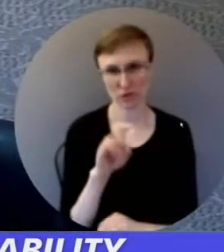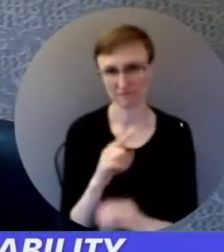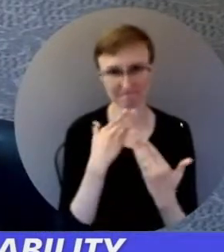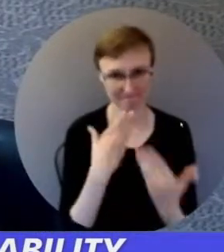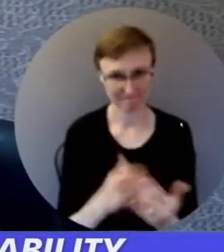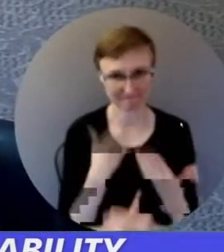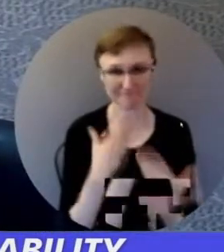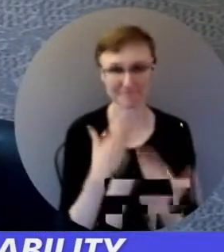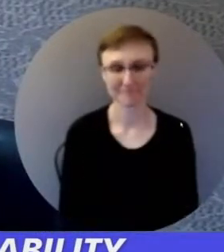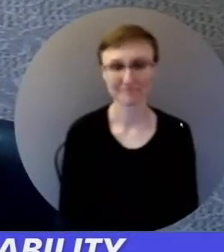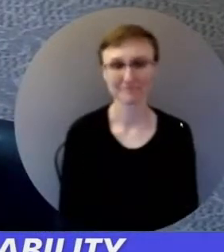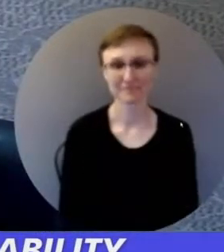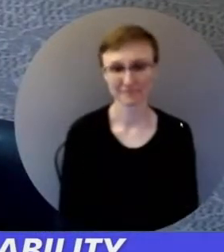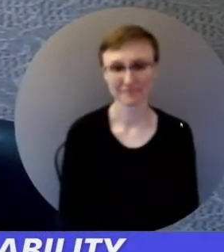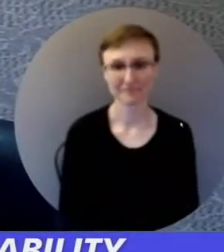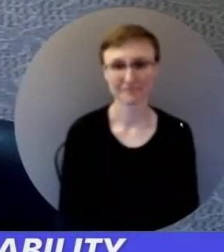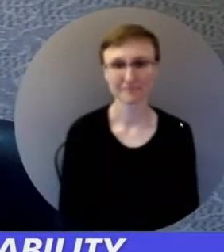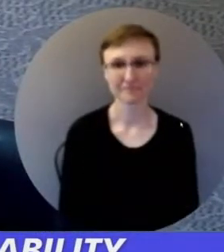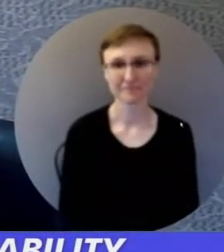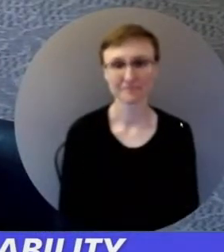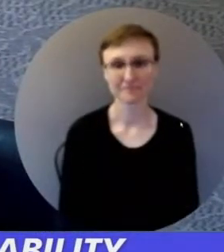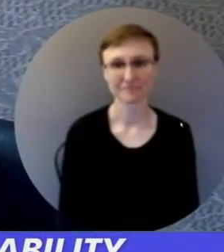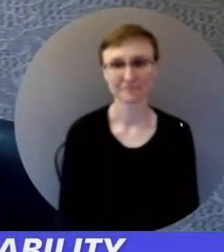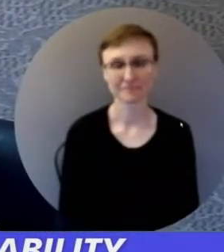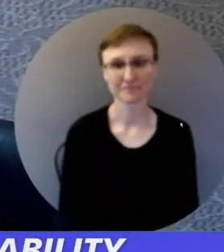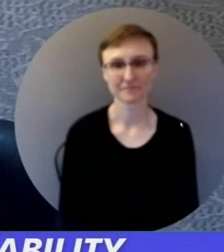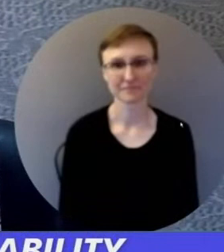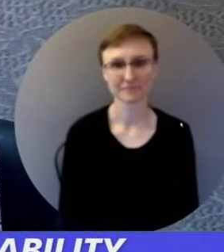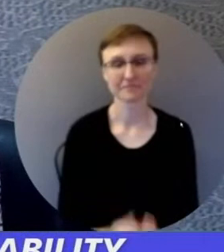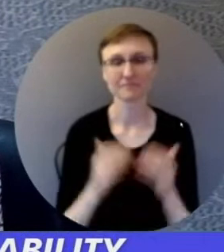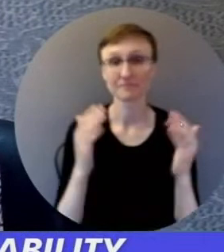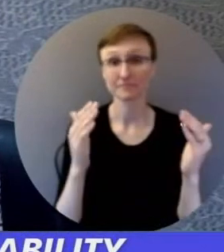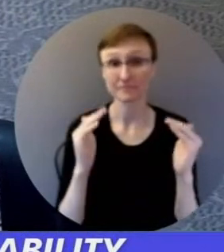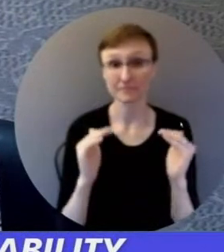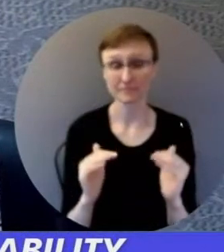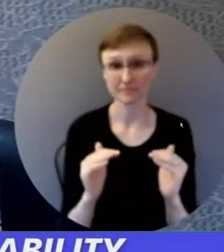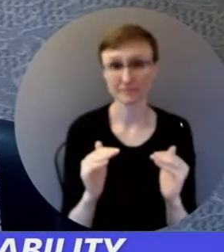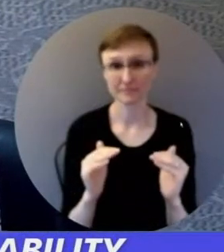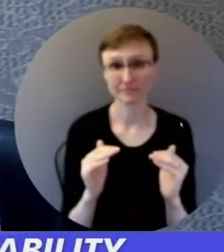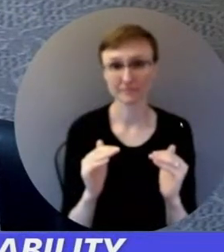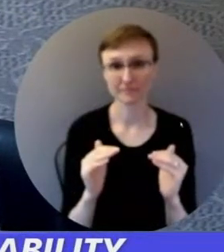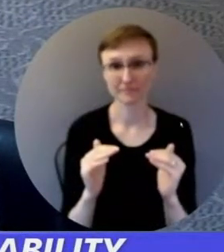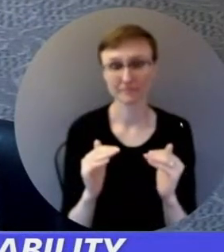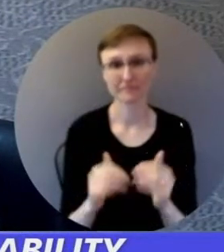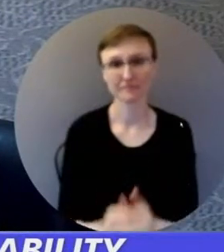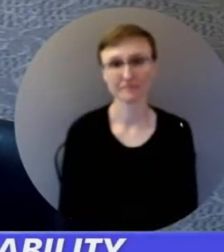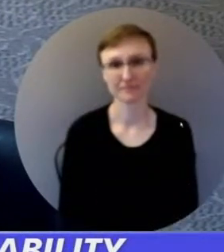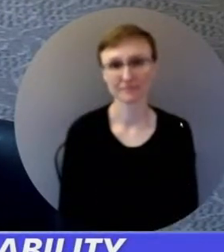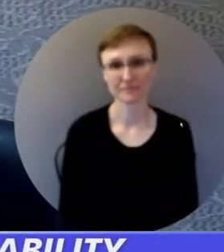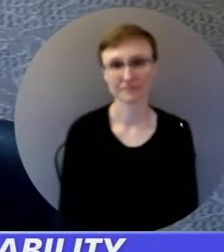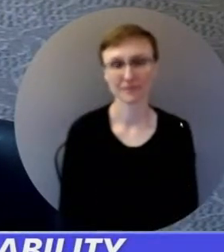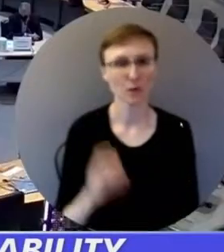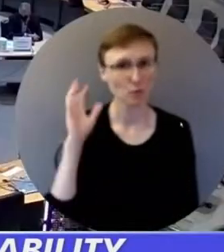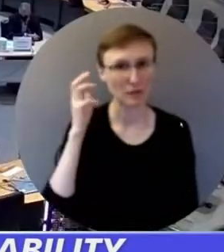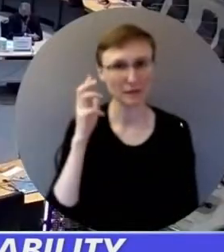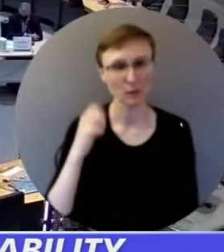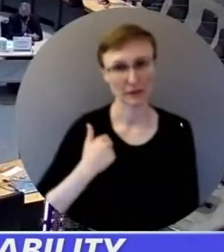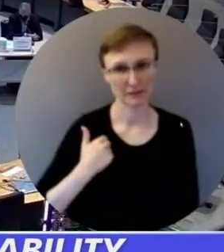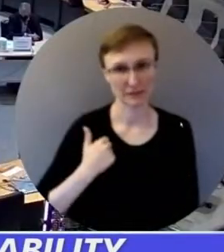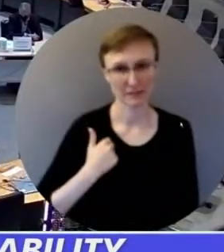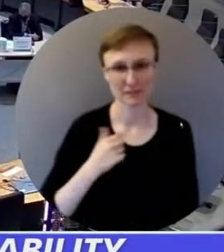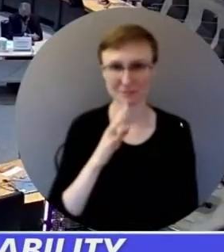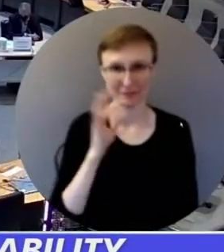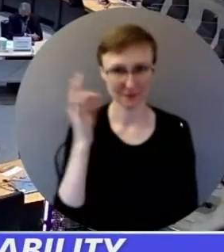Thank you, Blair. Nous allons maintenant passer à Nafi. We will give the floor now to Nafi Alibert from Radio-Canada. Hello,